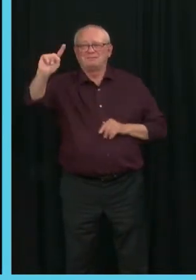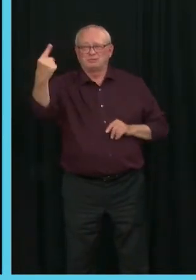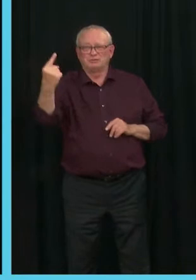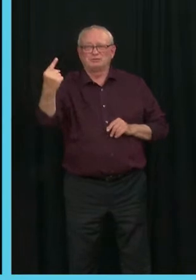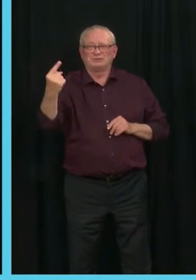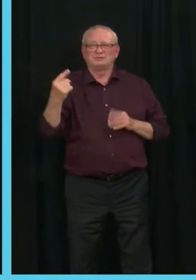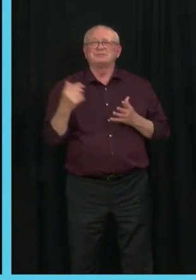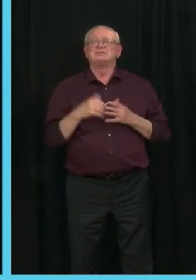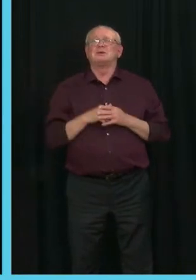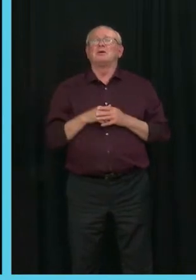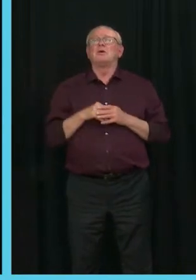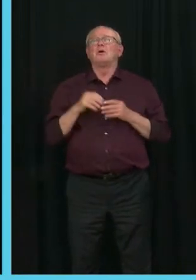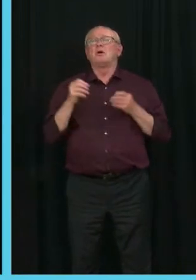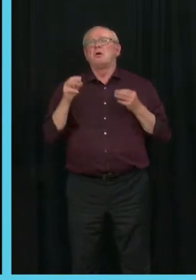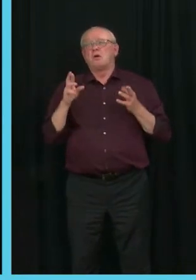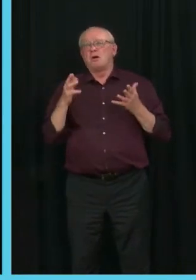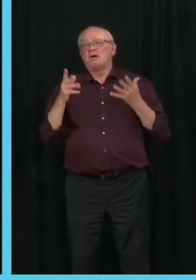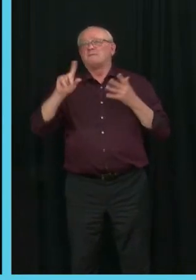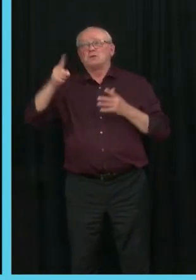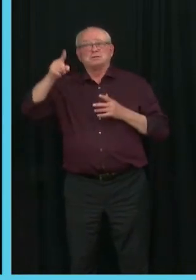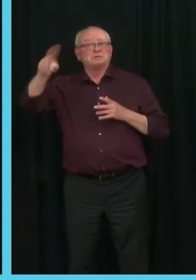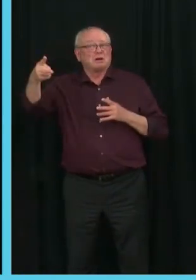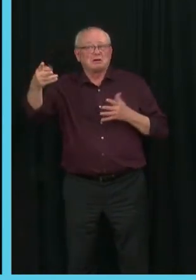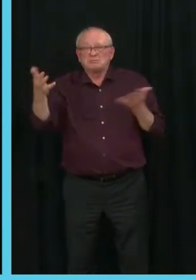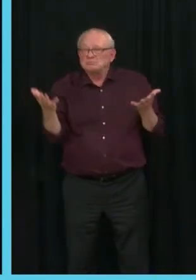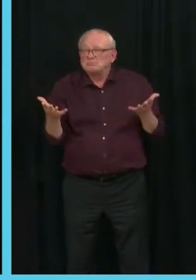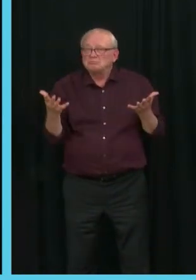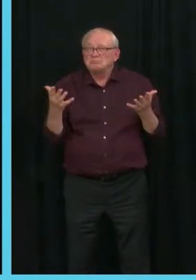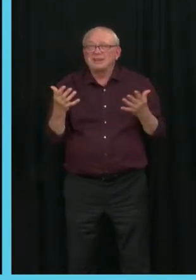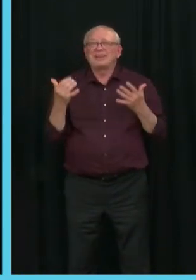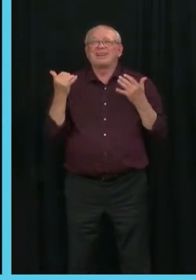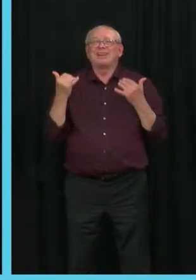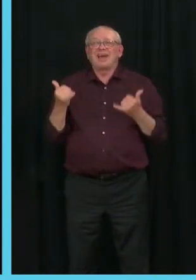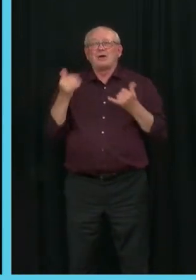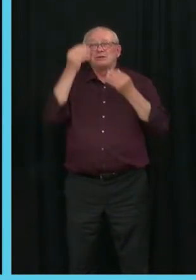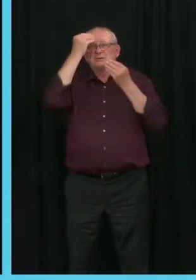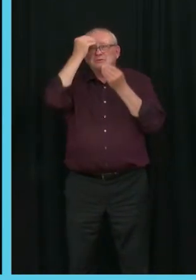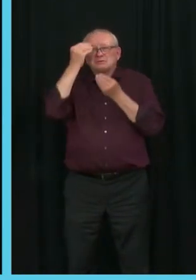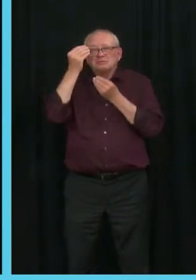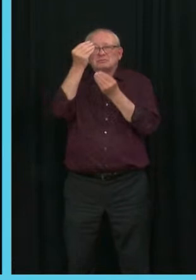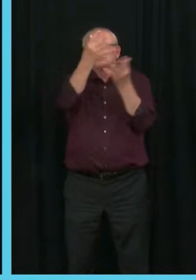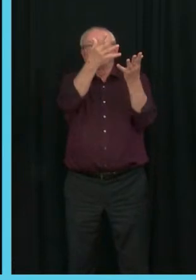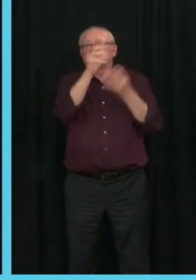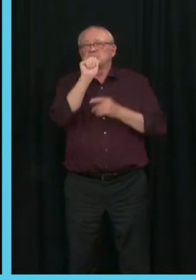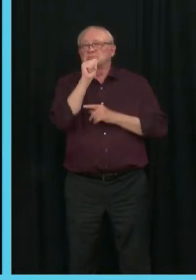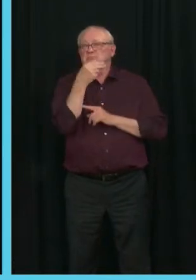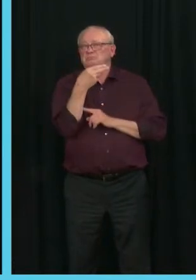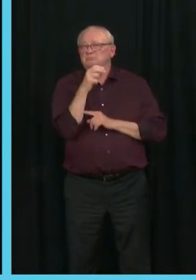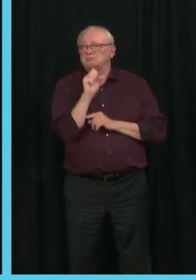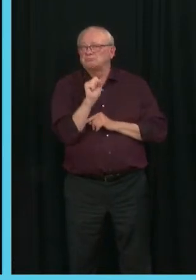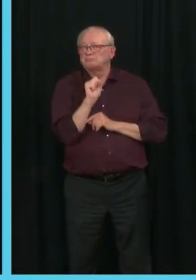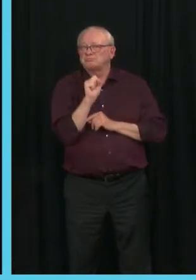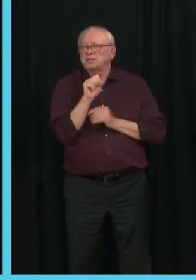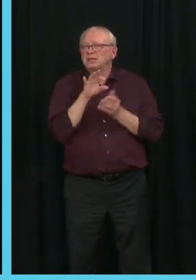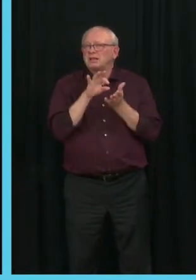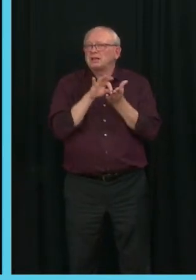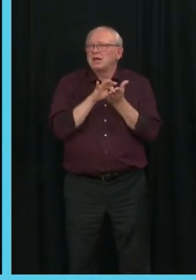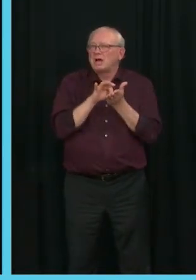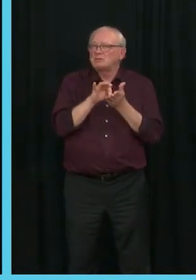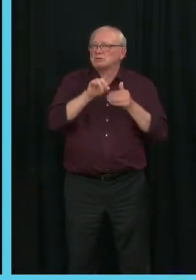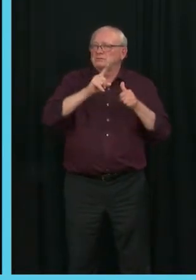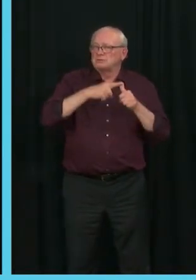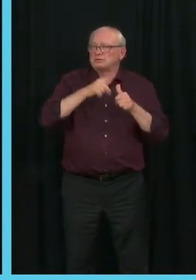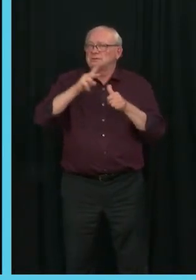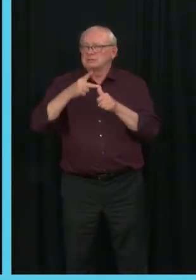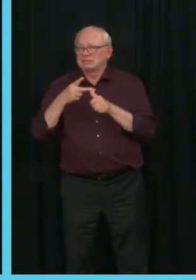with AHS, both so they can ensure they get their second dose if they have not already received it, but also so we know how